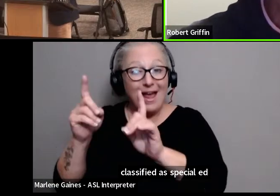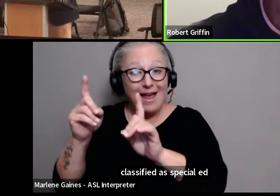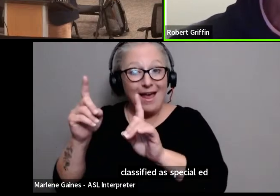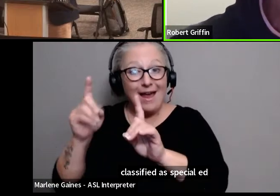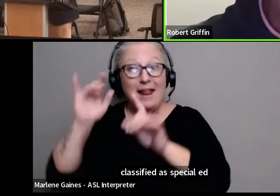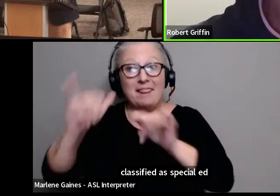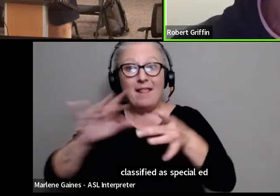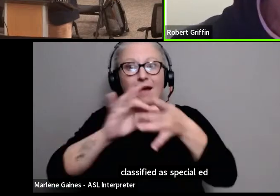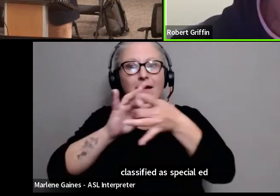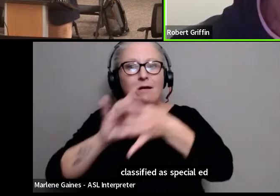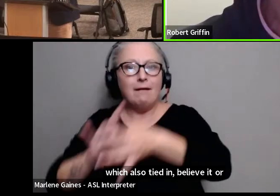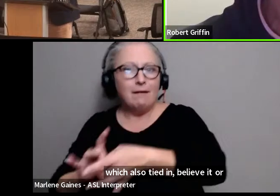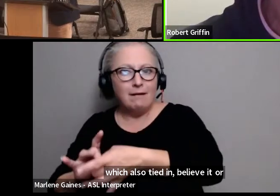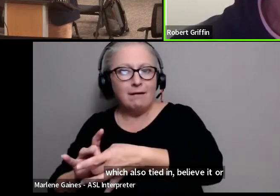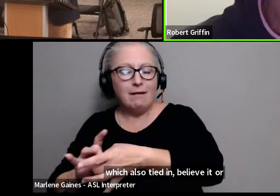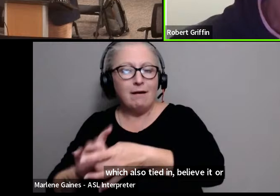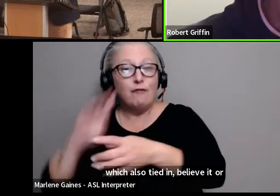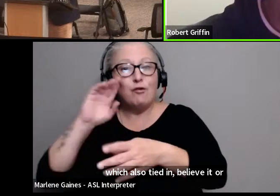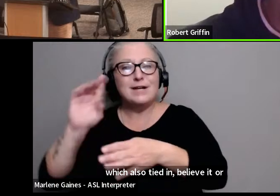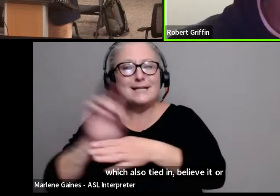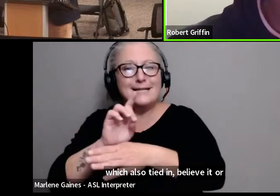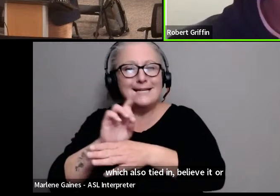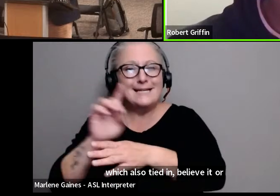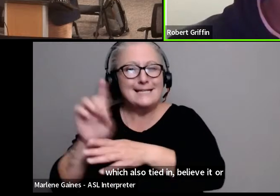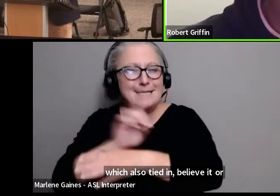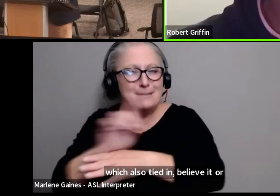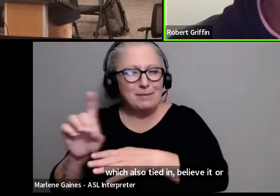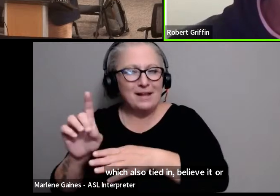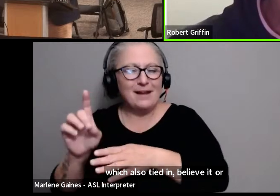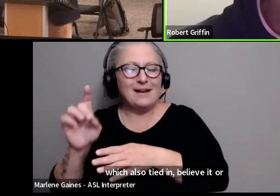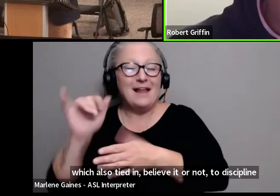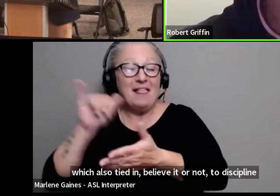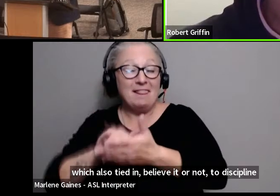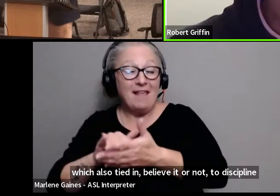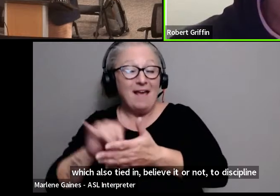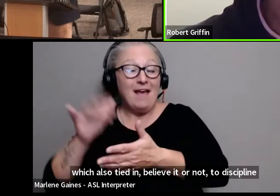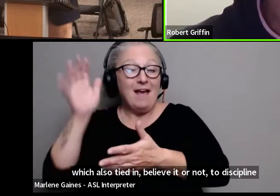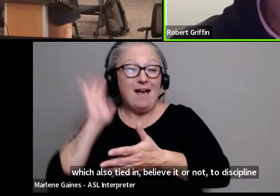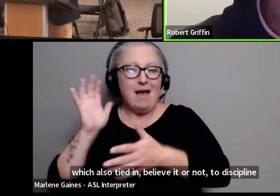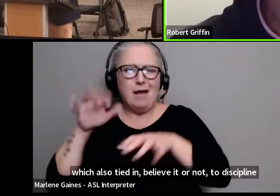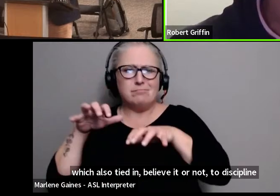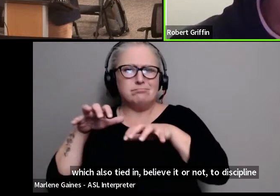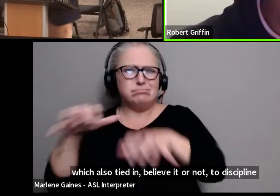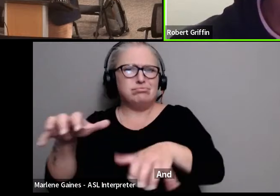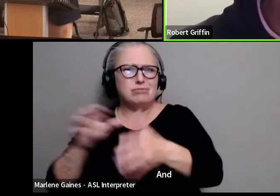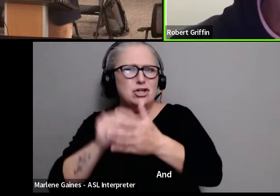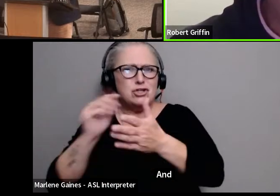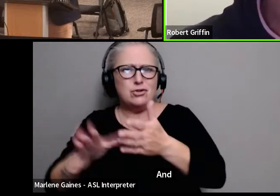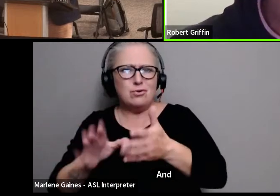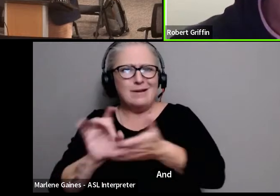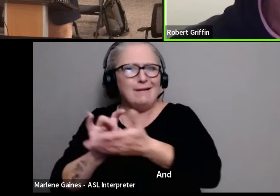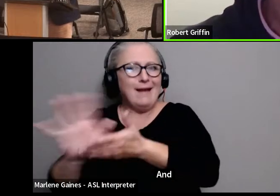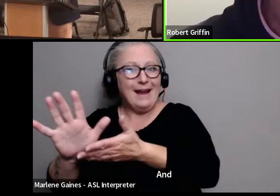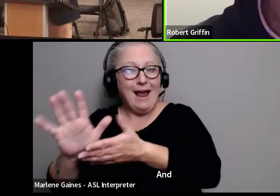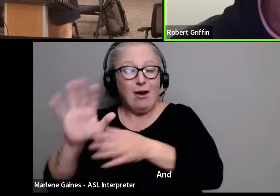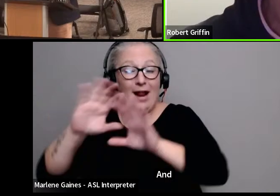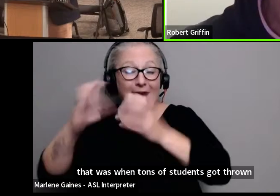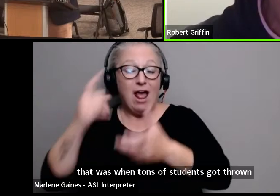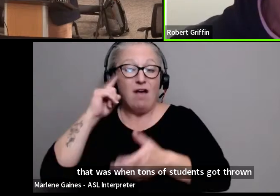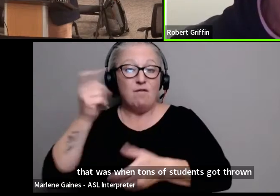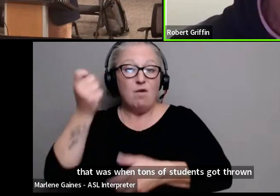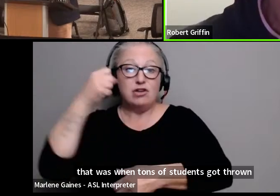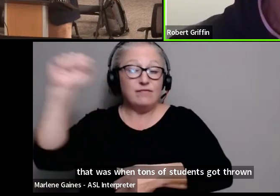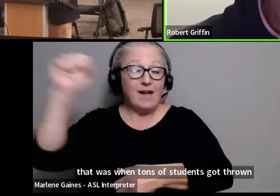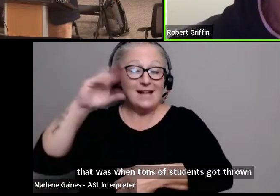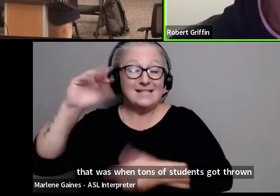not, to discipline. And that was when tons of students got thrown out of class for defiance and